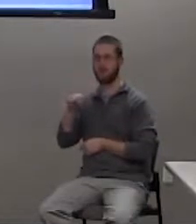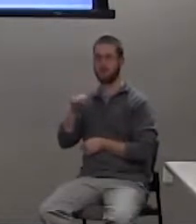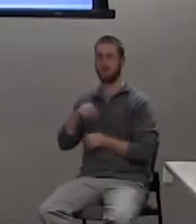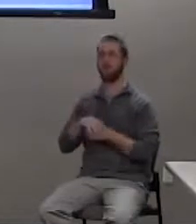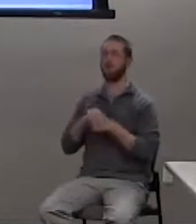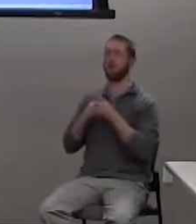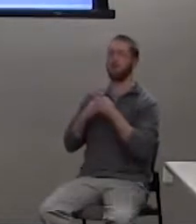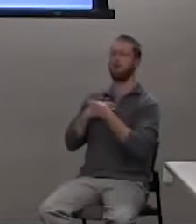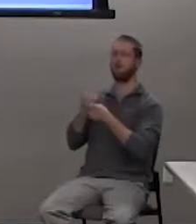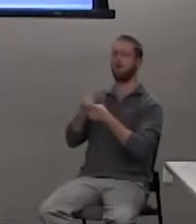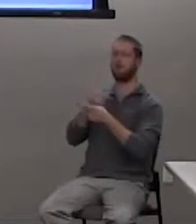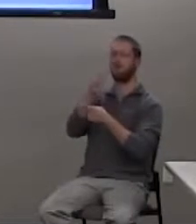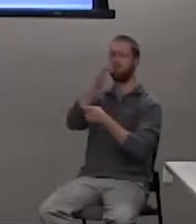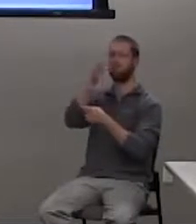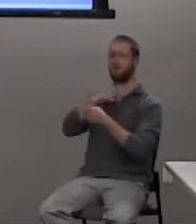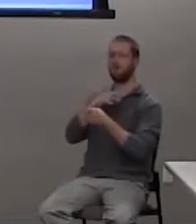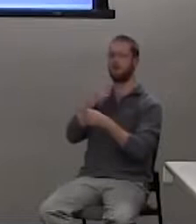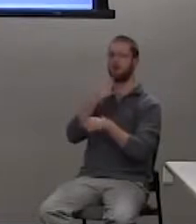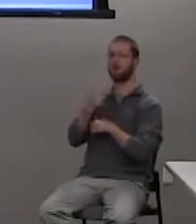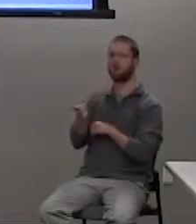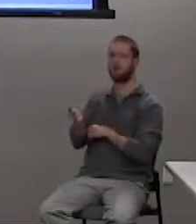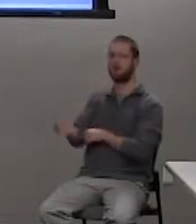you going to have any